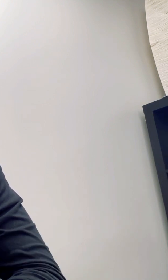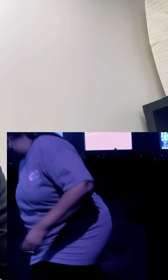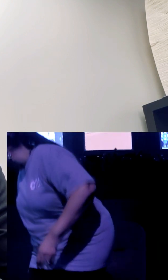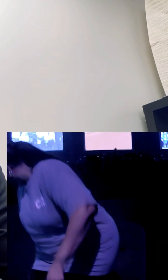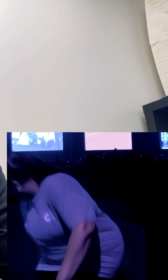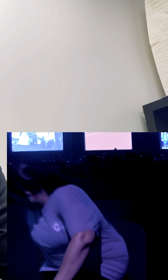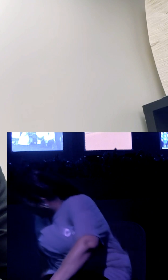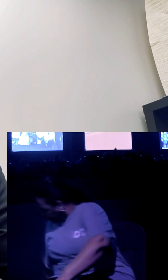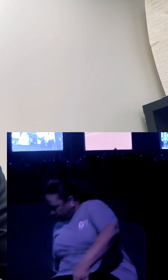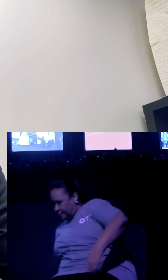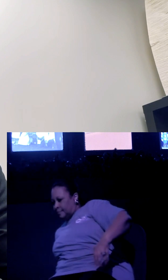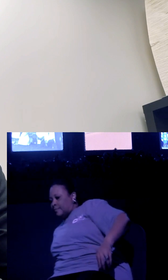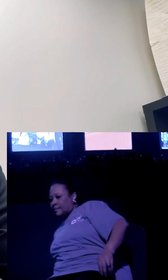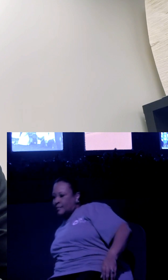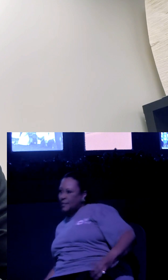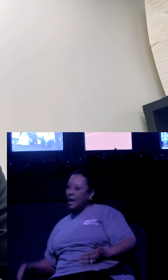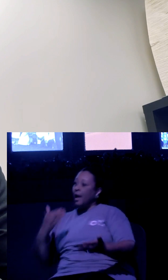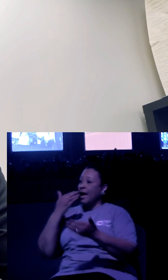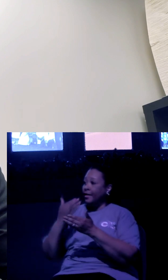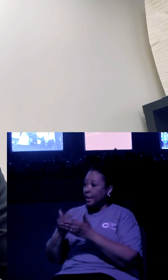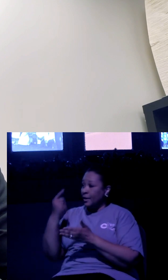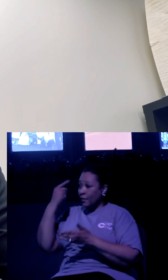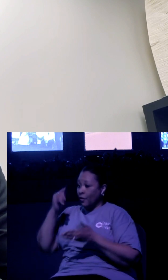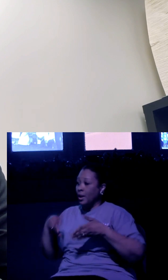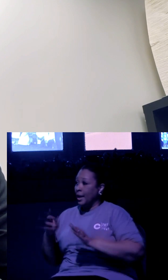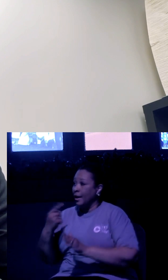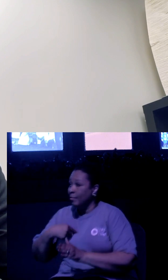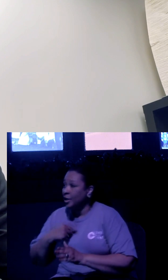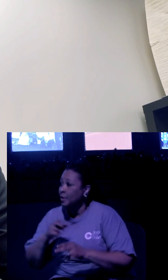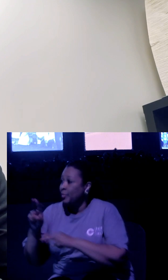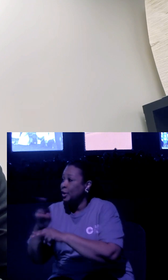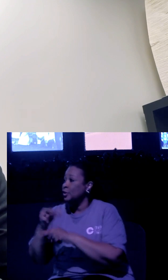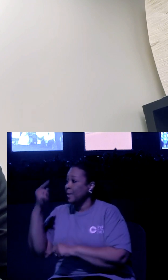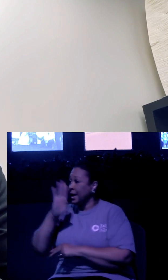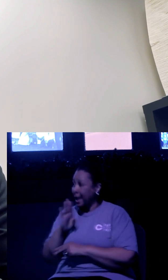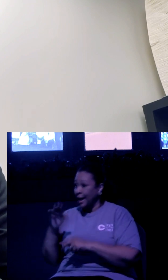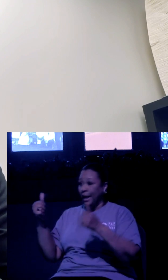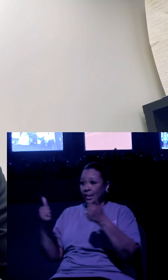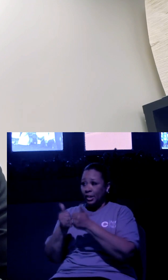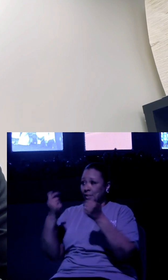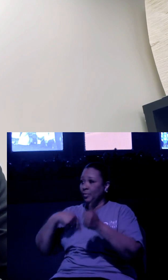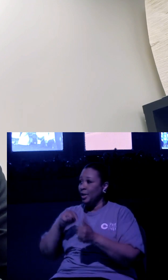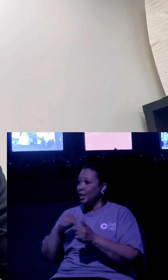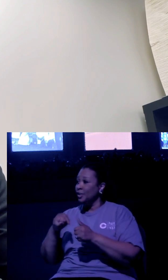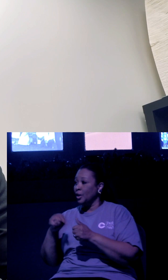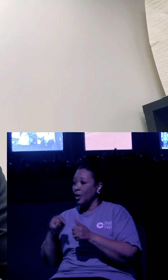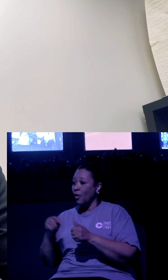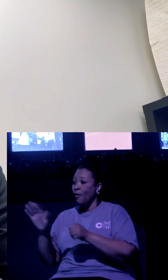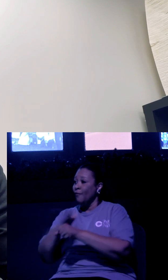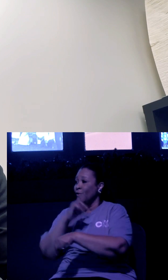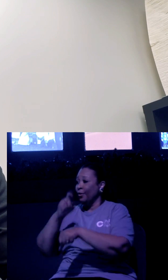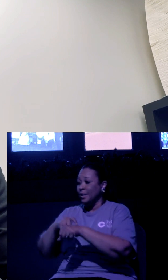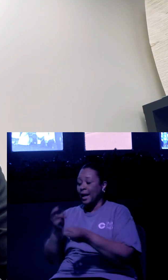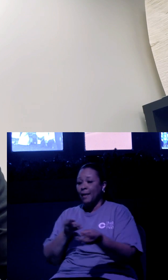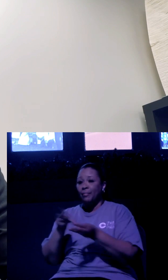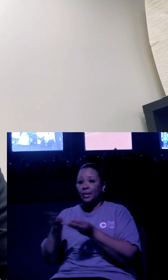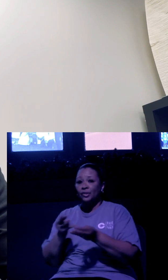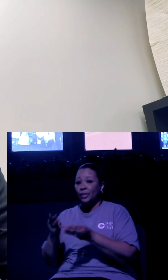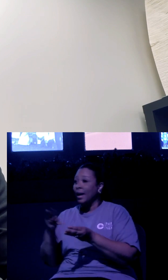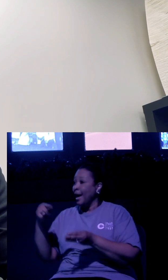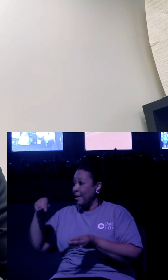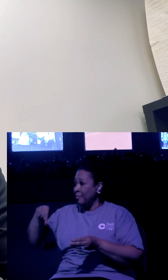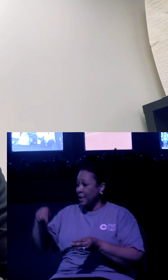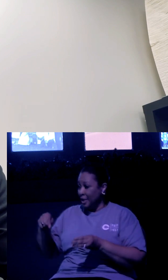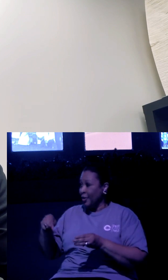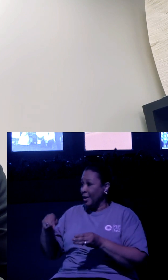put Jesus at the center of everything I do, but you also challenged me to go into full-time ministry. And 10 years later, I've been in vocational ministry,